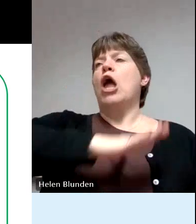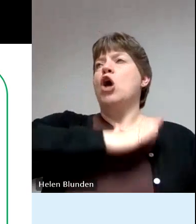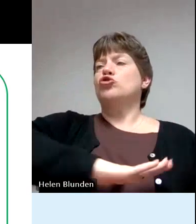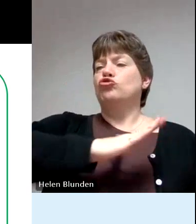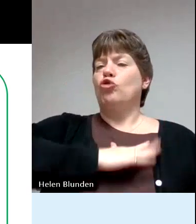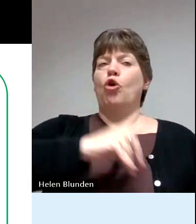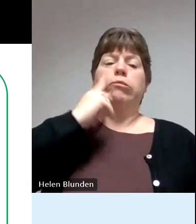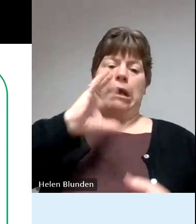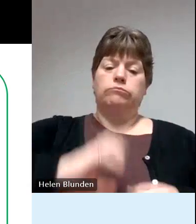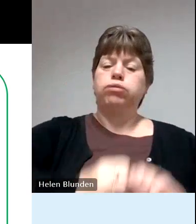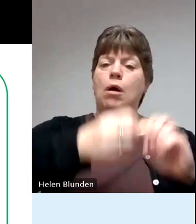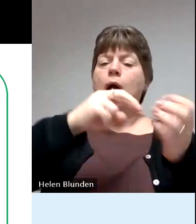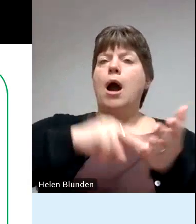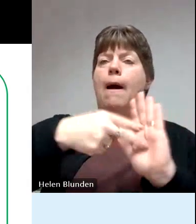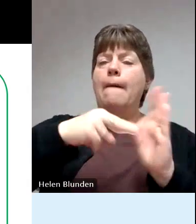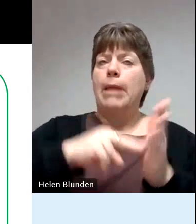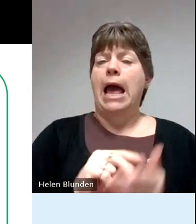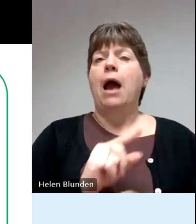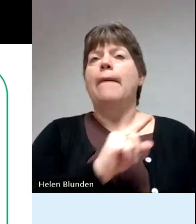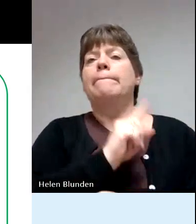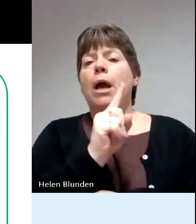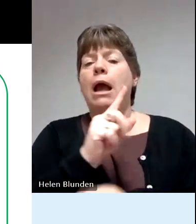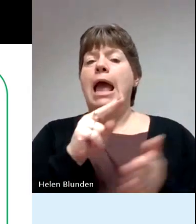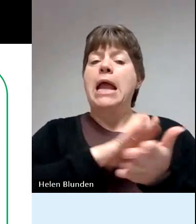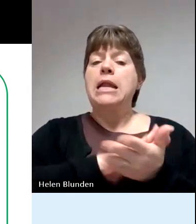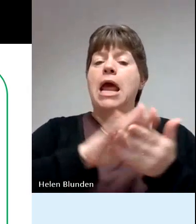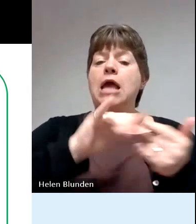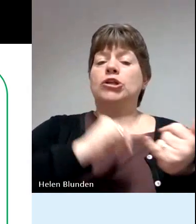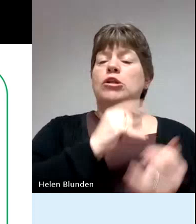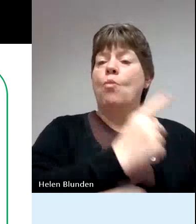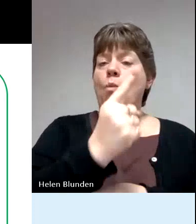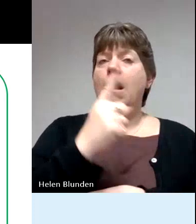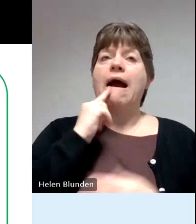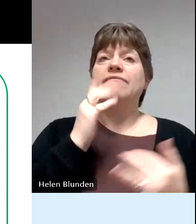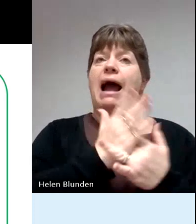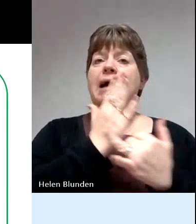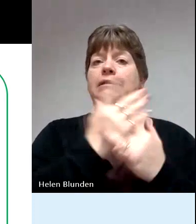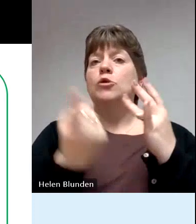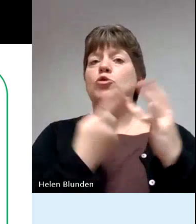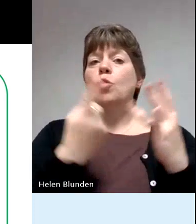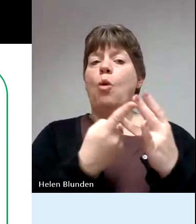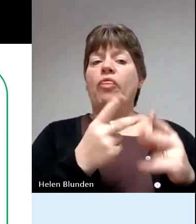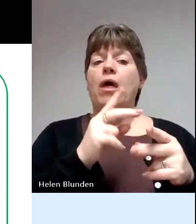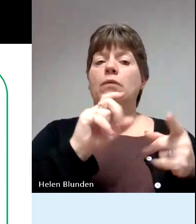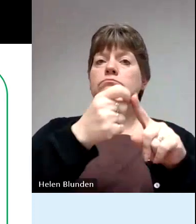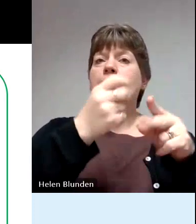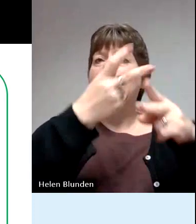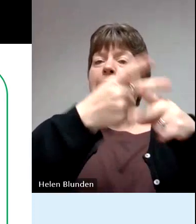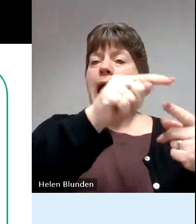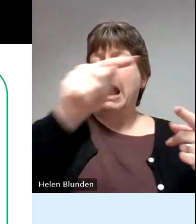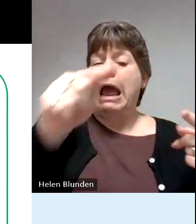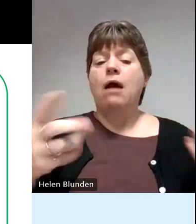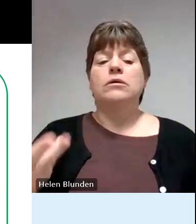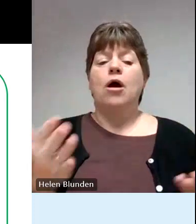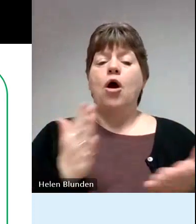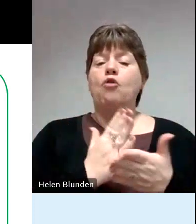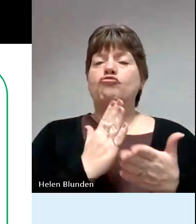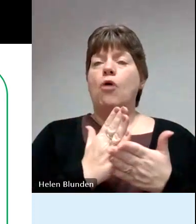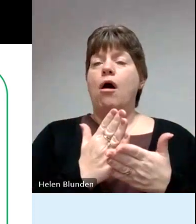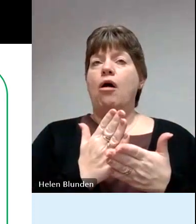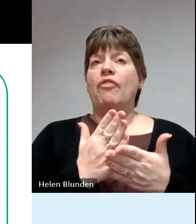made, but NHS 111 also has access to those other points of care in many cases, so that rather than just